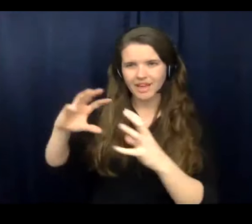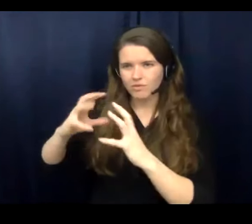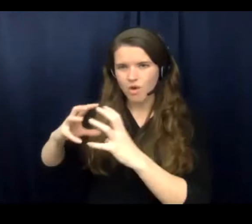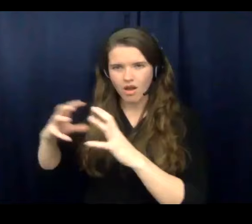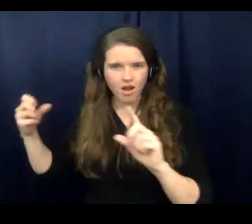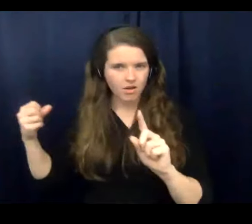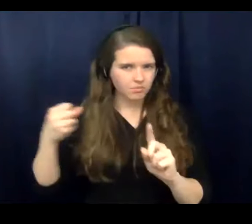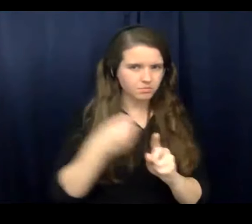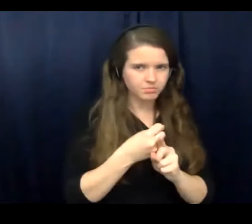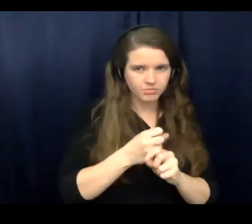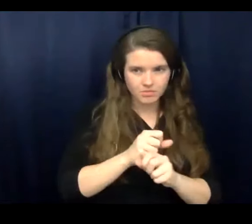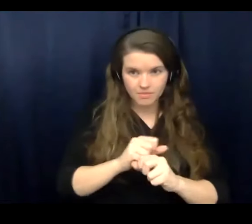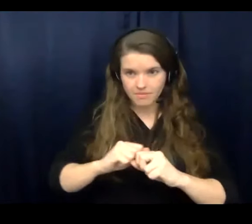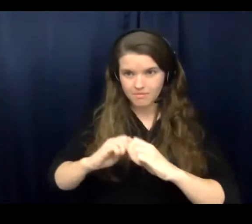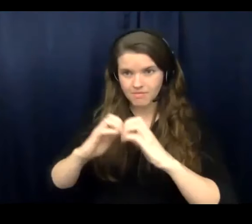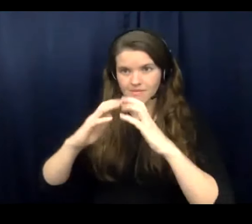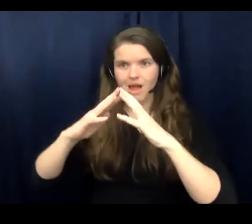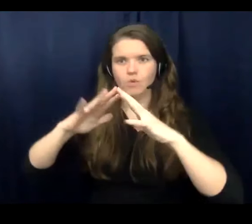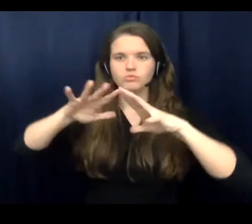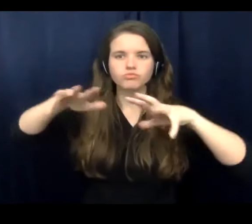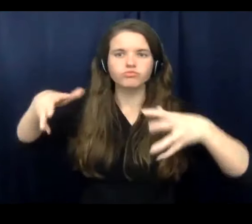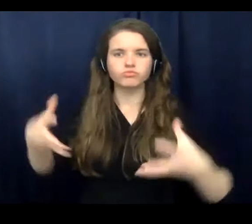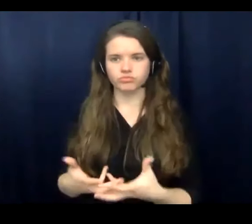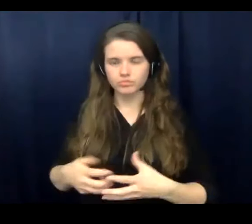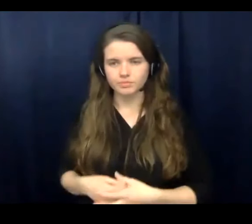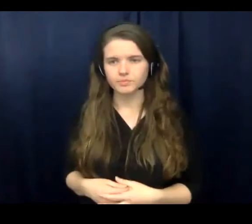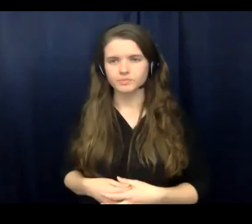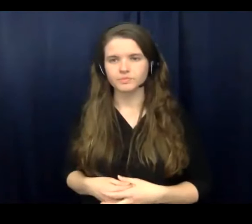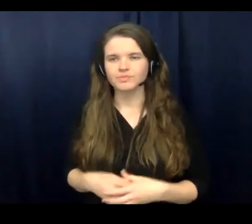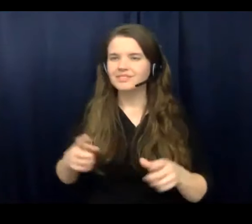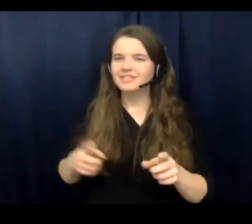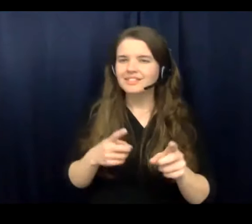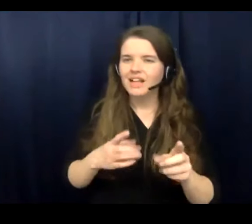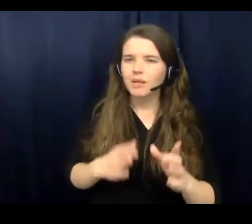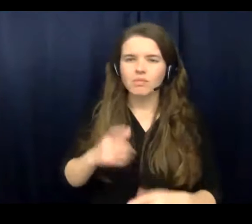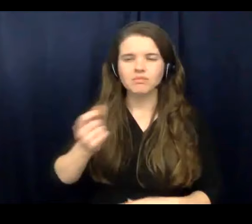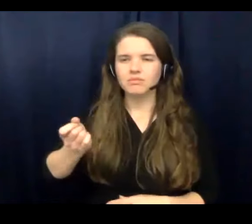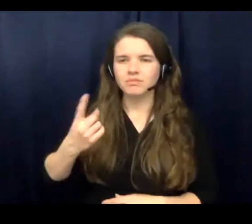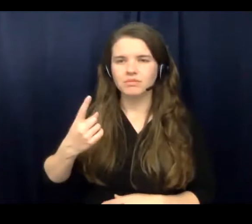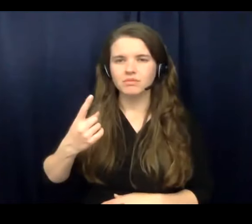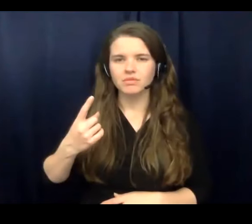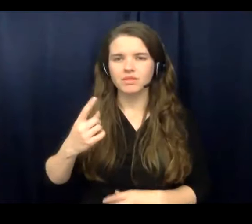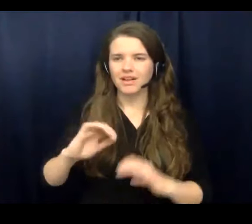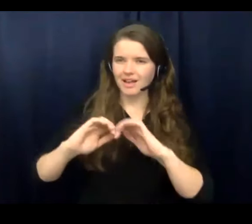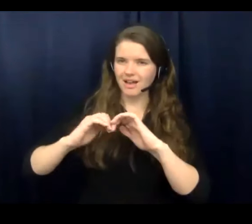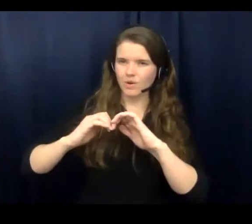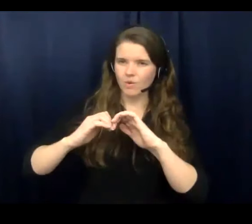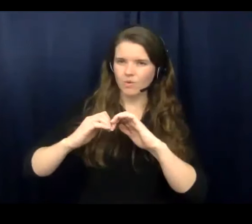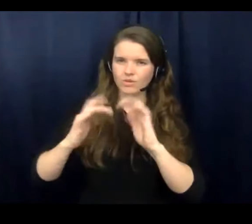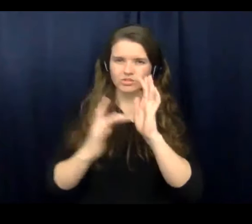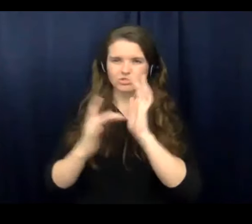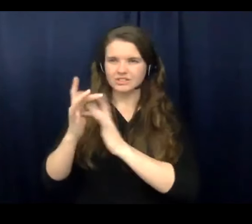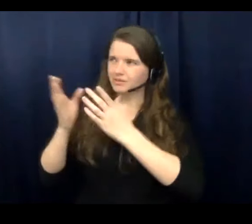earth. You know, what the disciples did not get was the method that Jesus was going to bring the